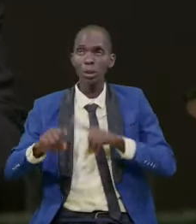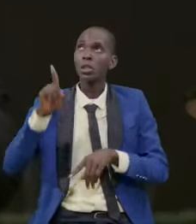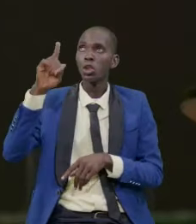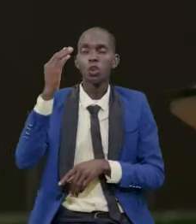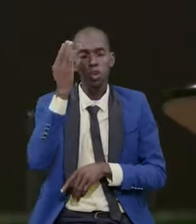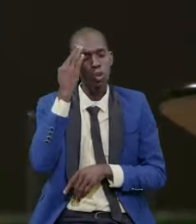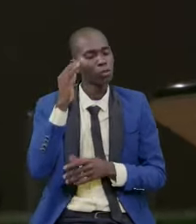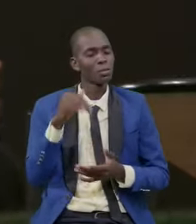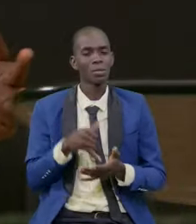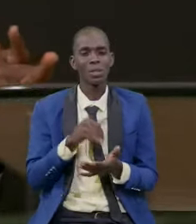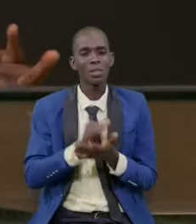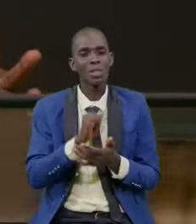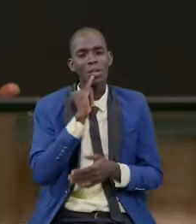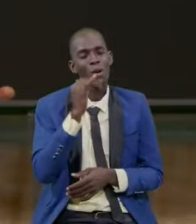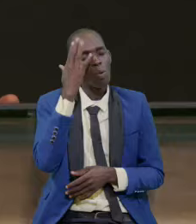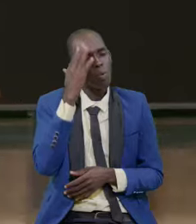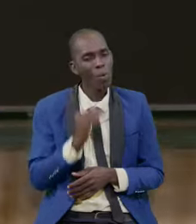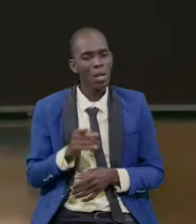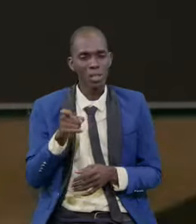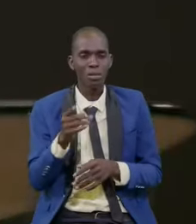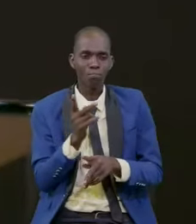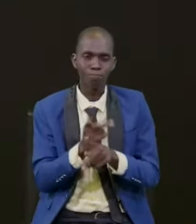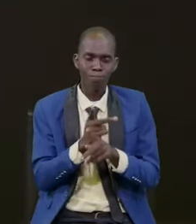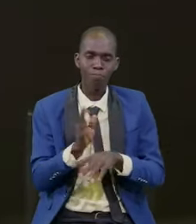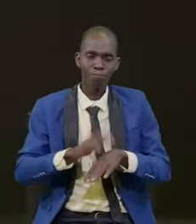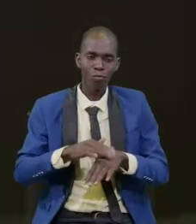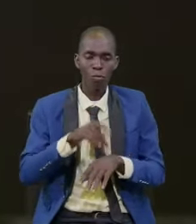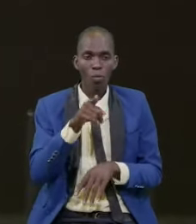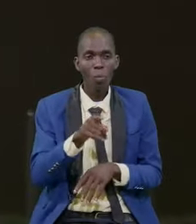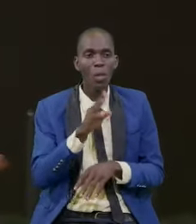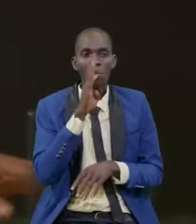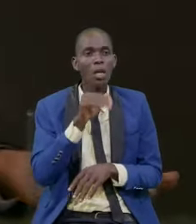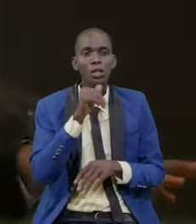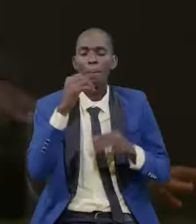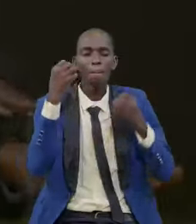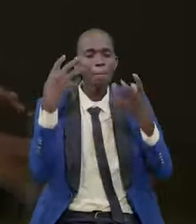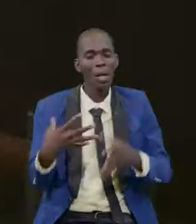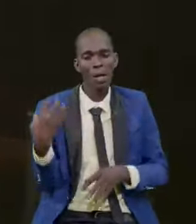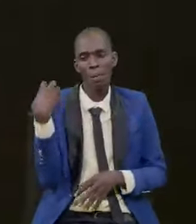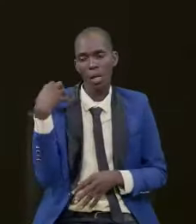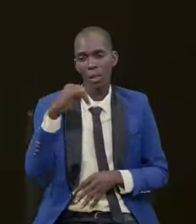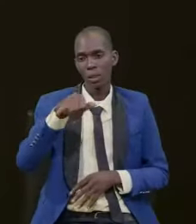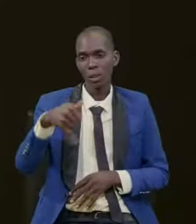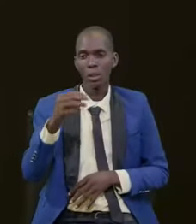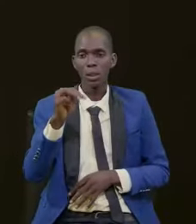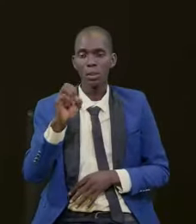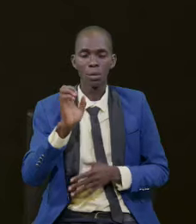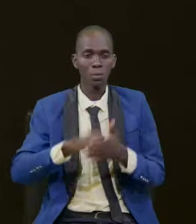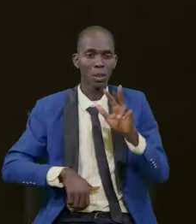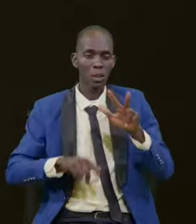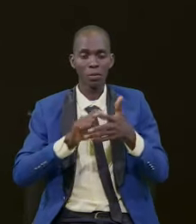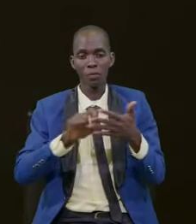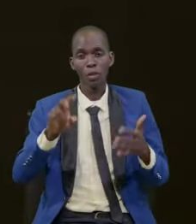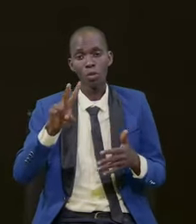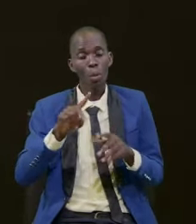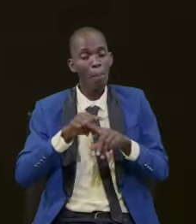he says, be not many masters. Look at verse 2. In verse 2, for in many